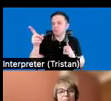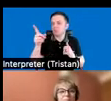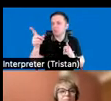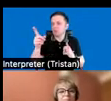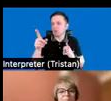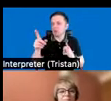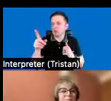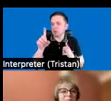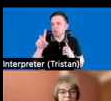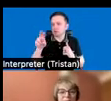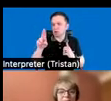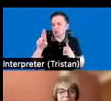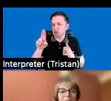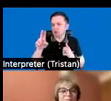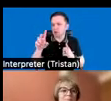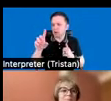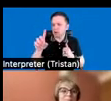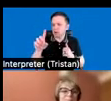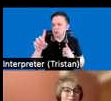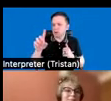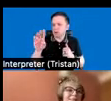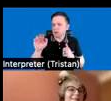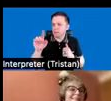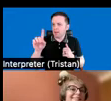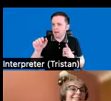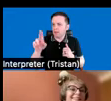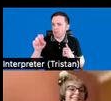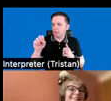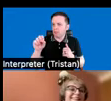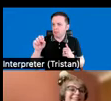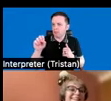Dr. Batorowicz go next if she'd like, since she's there.